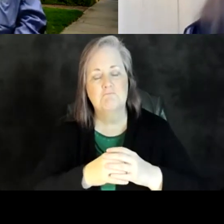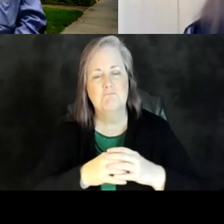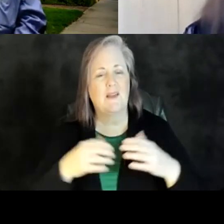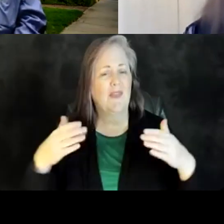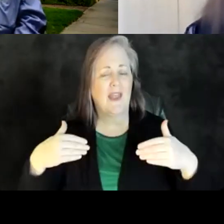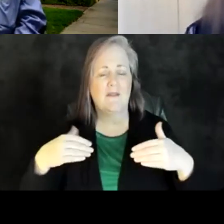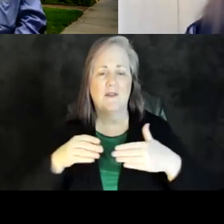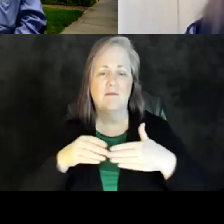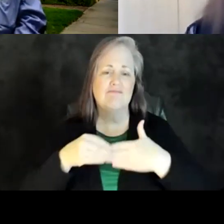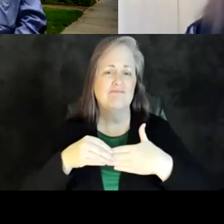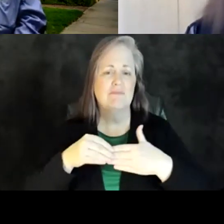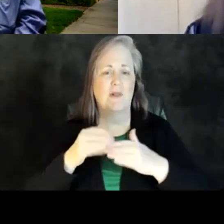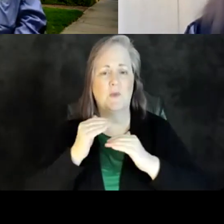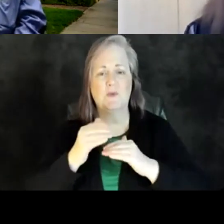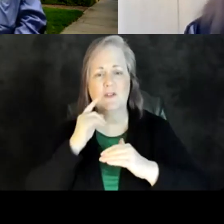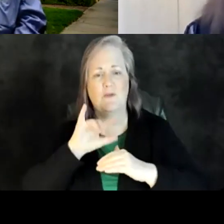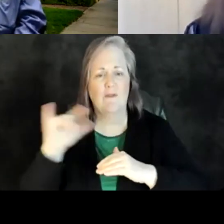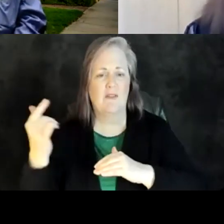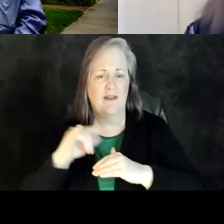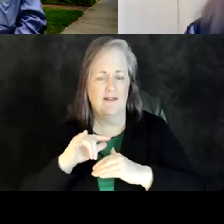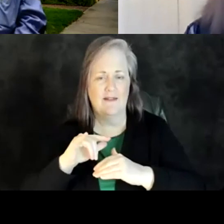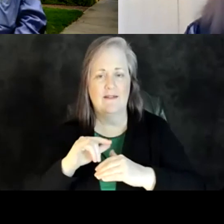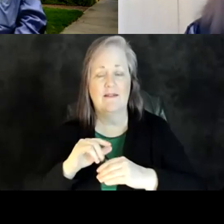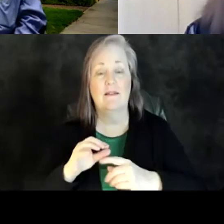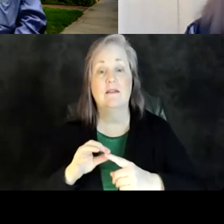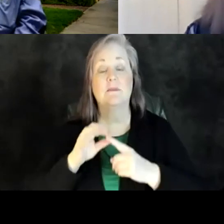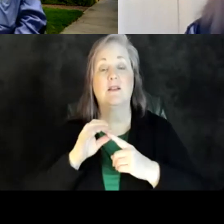restrictions on flying, especially for